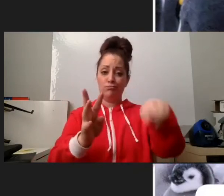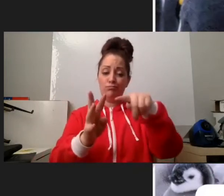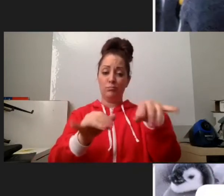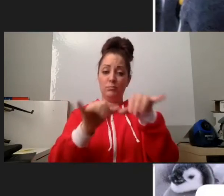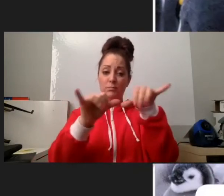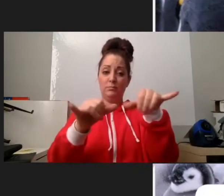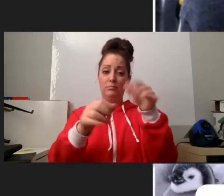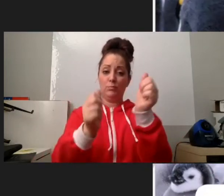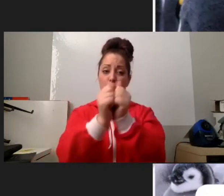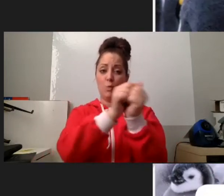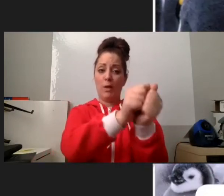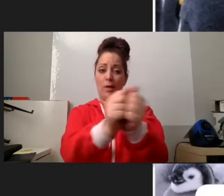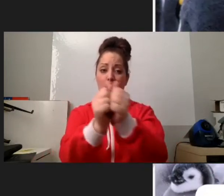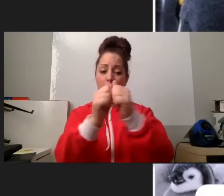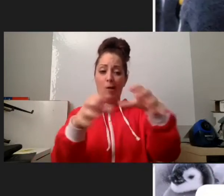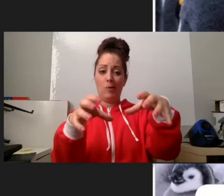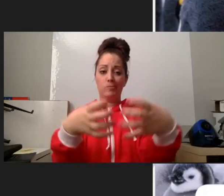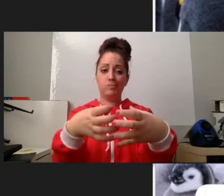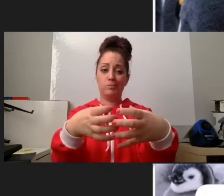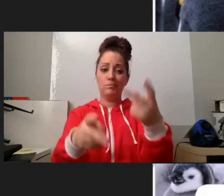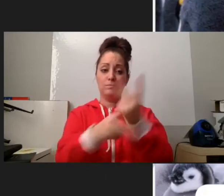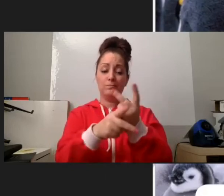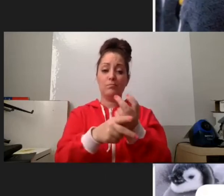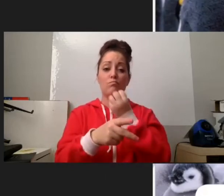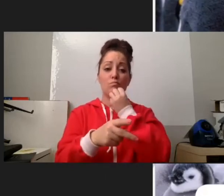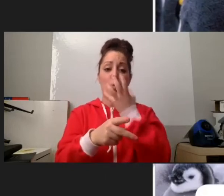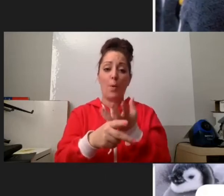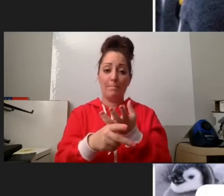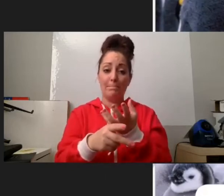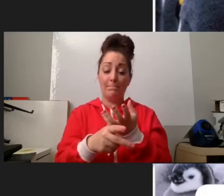the chicks stay together to keep warm.